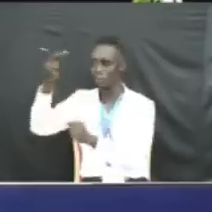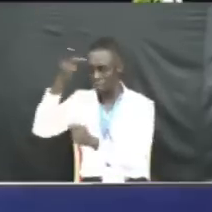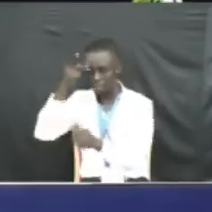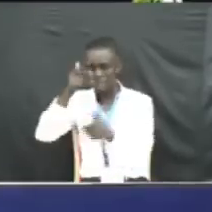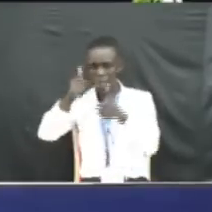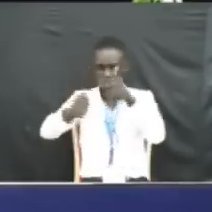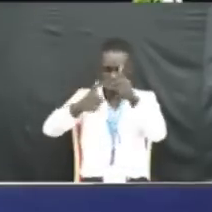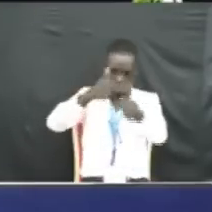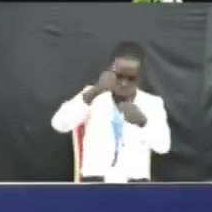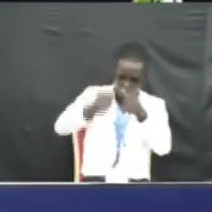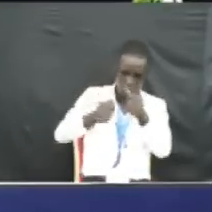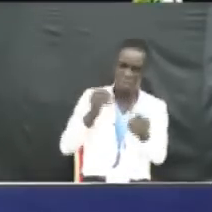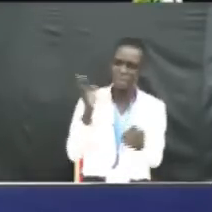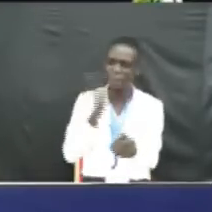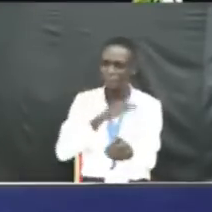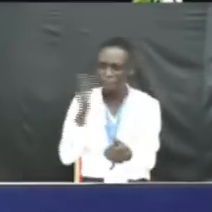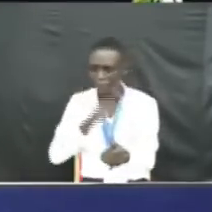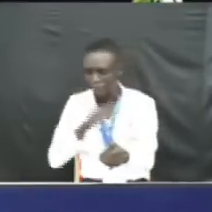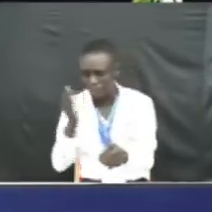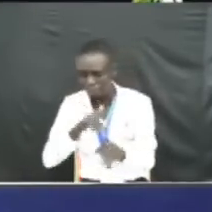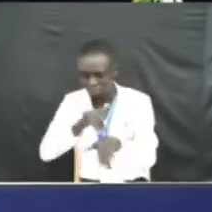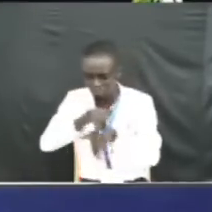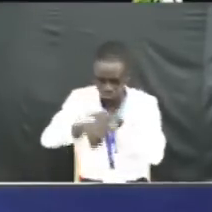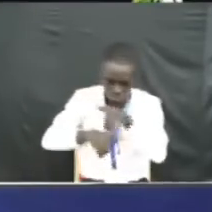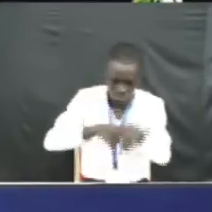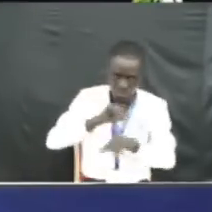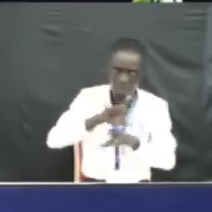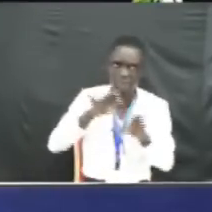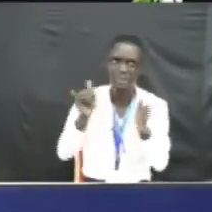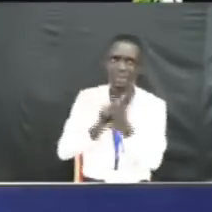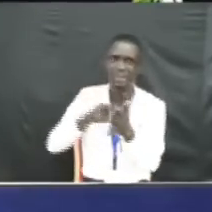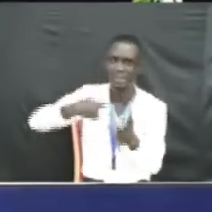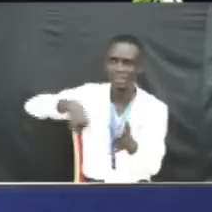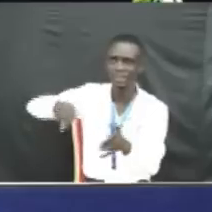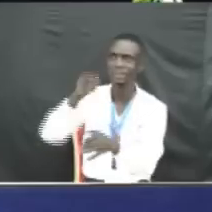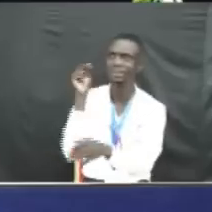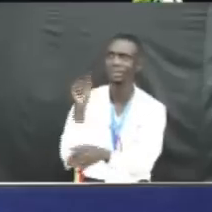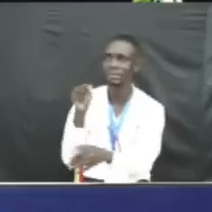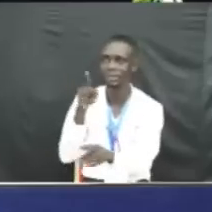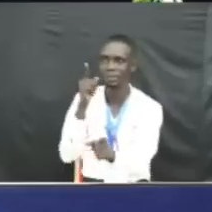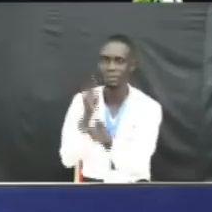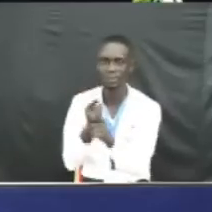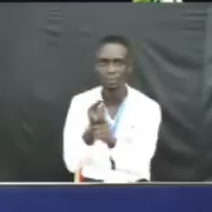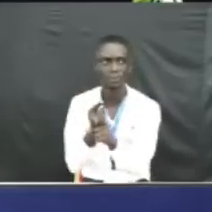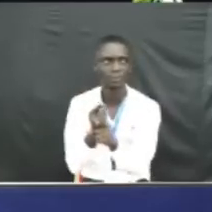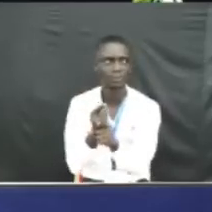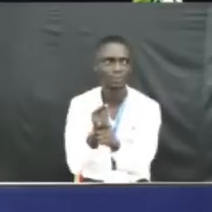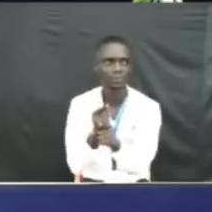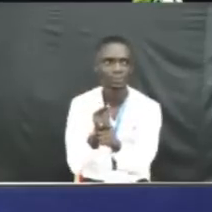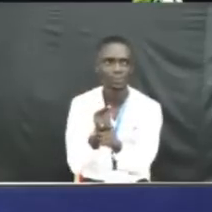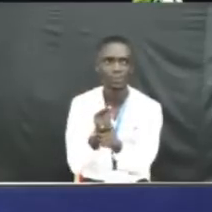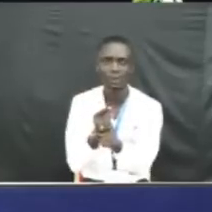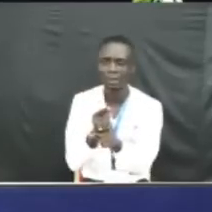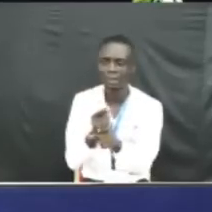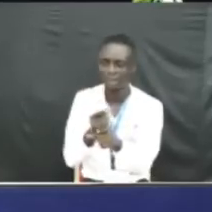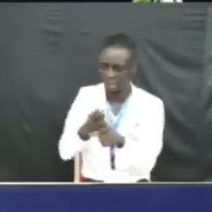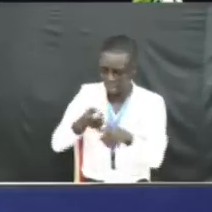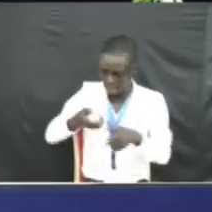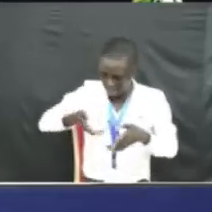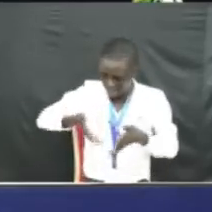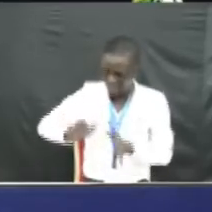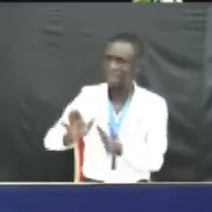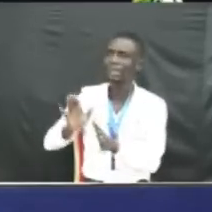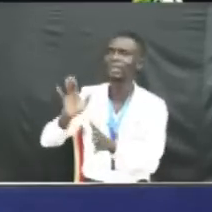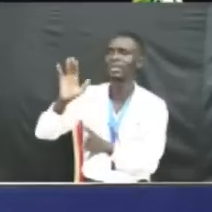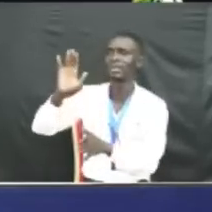and propaganda. And that is what we need in Ghana. We should let our politics shine